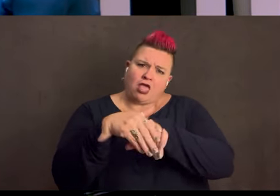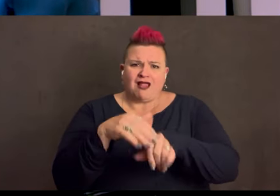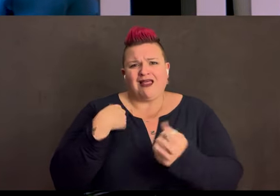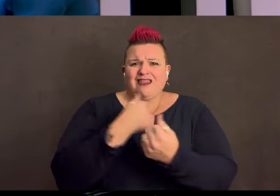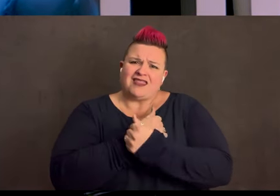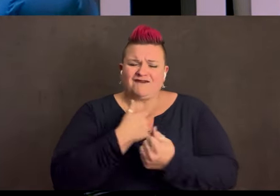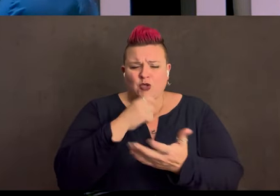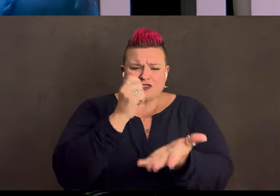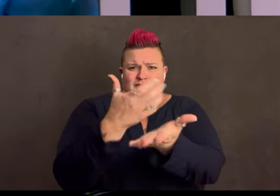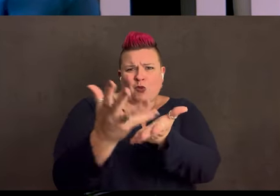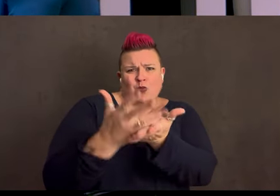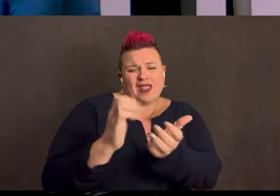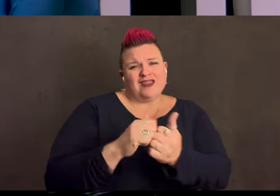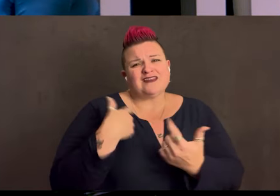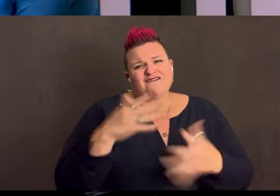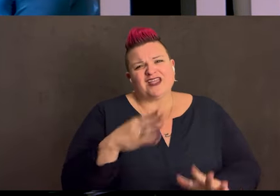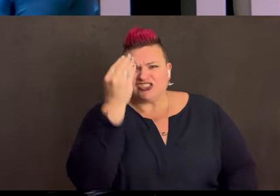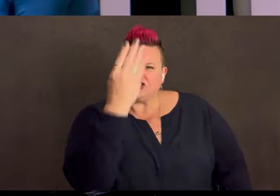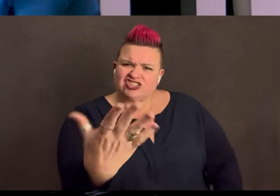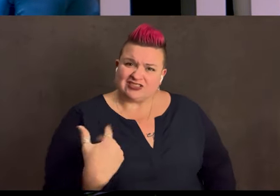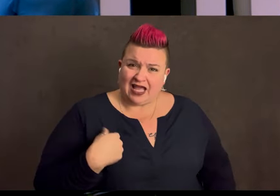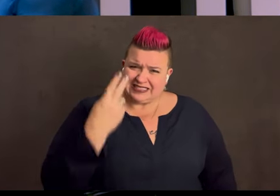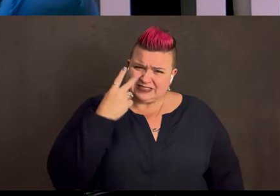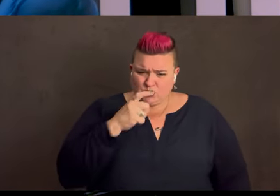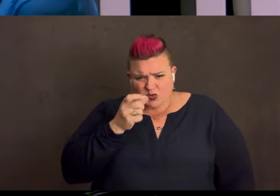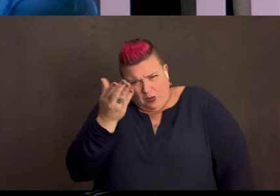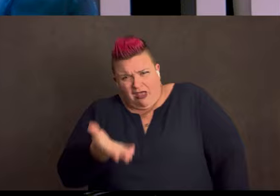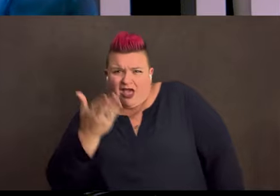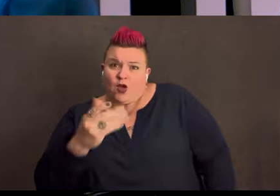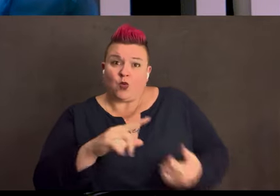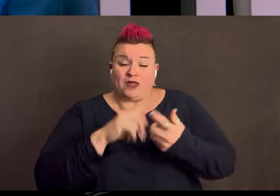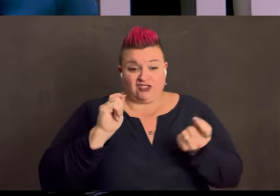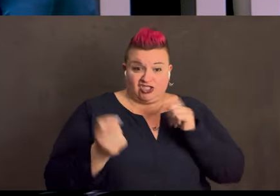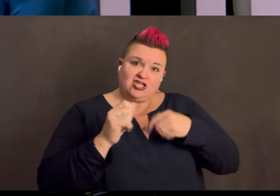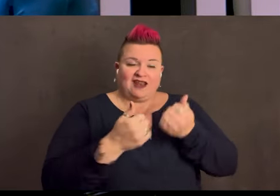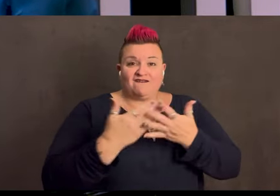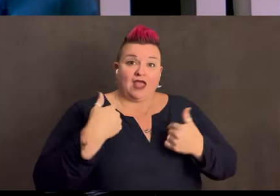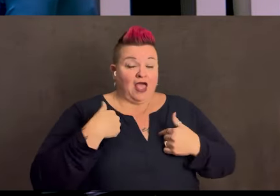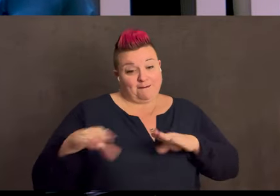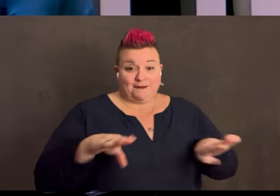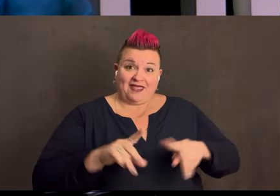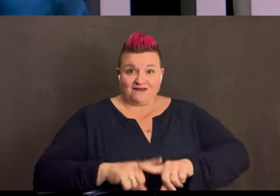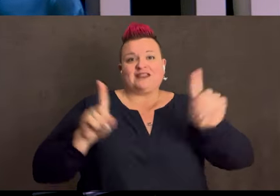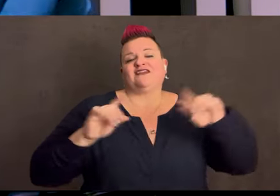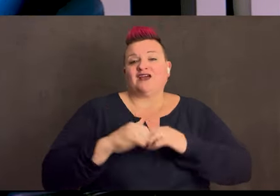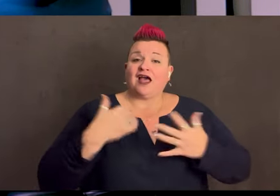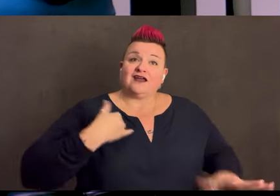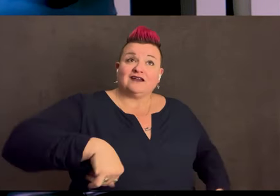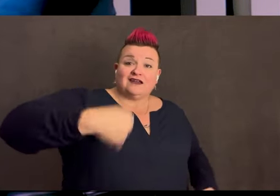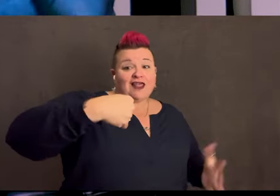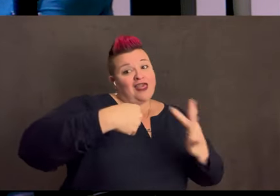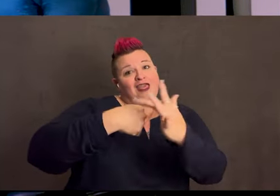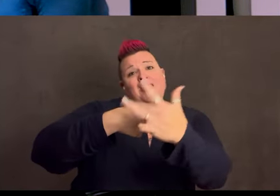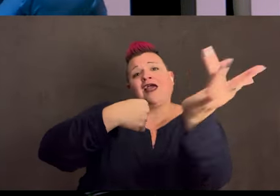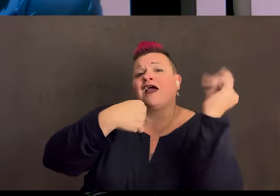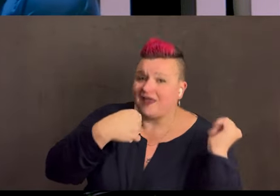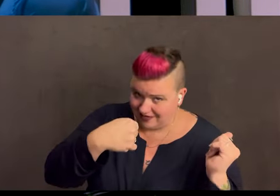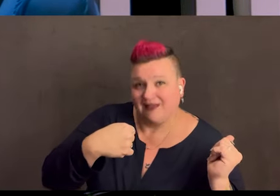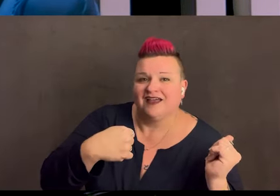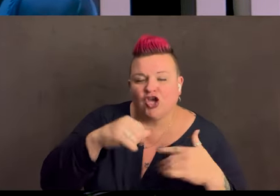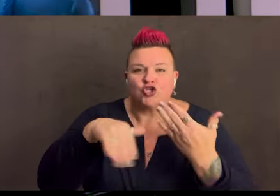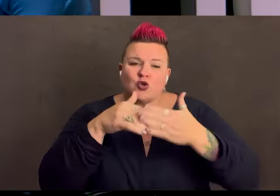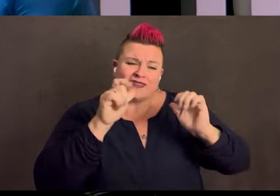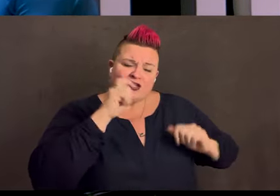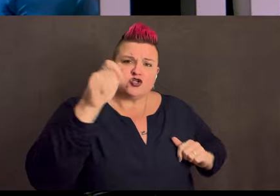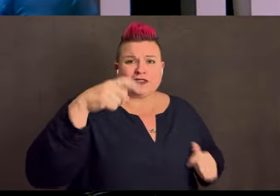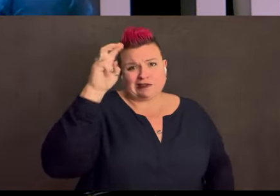No need to waste hugs, it's in your face, love. I seen what you made up. And when they switch up, I start acting different on them. I throw my wrist up, I just let it glisten